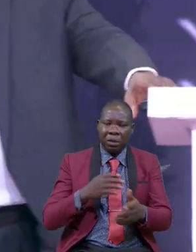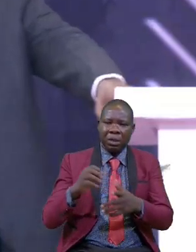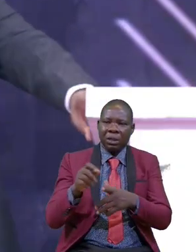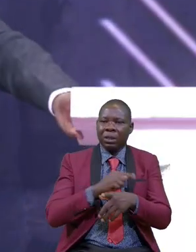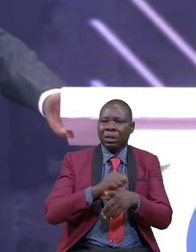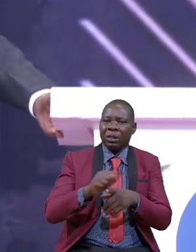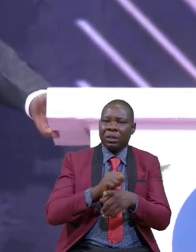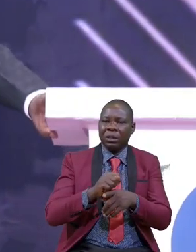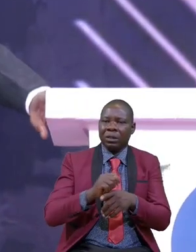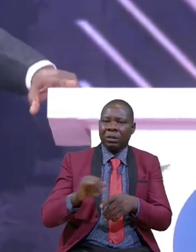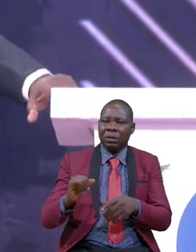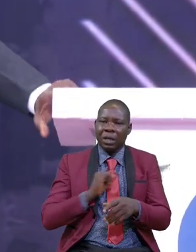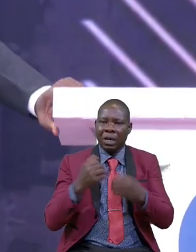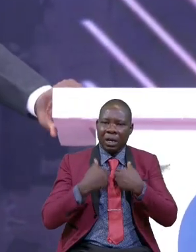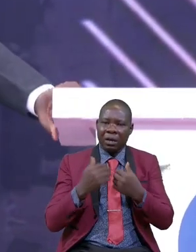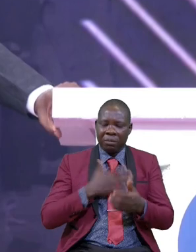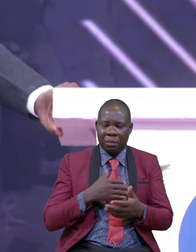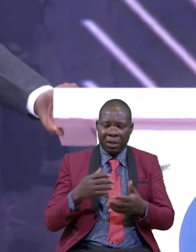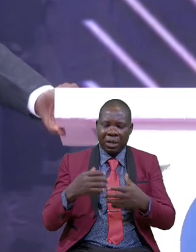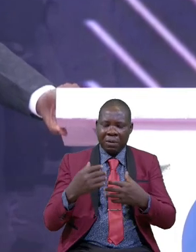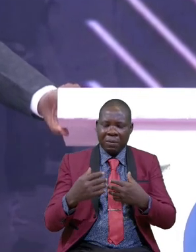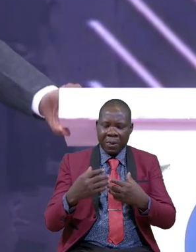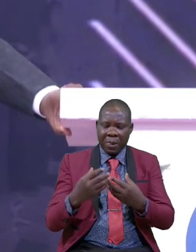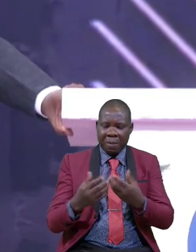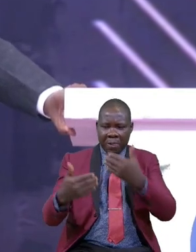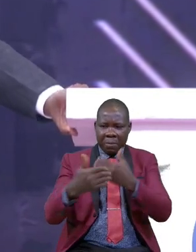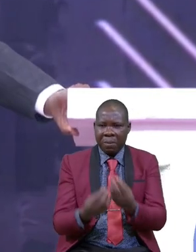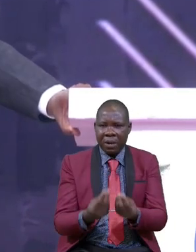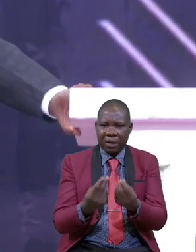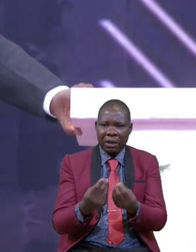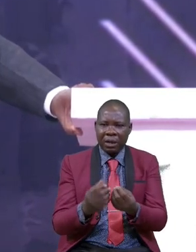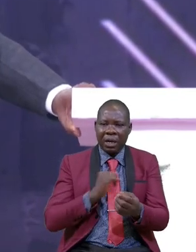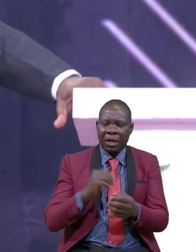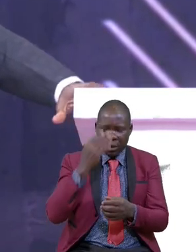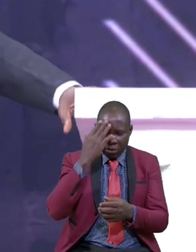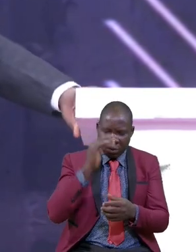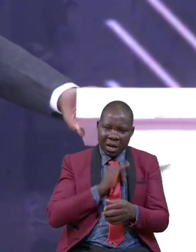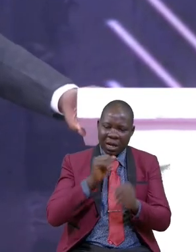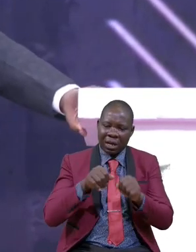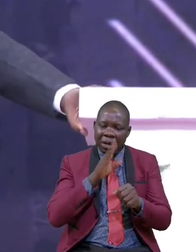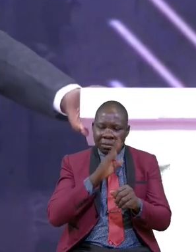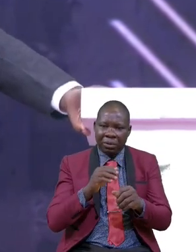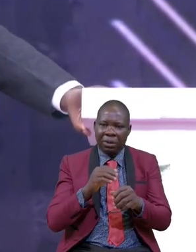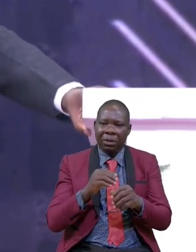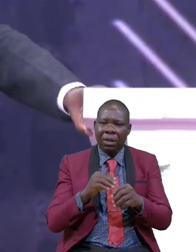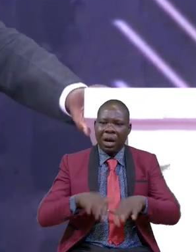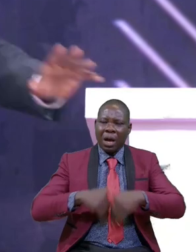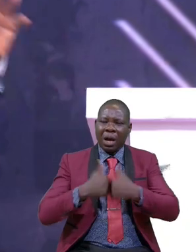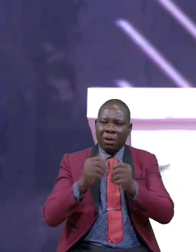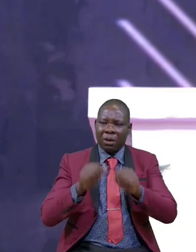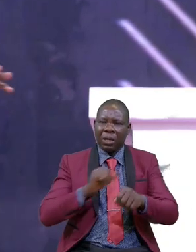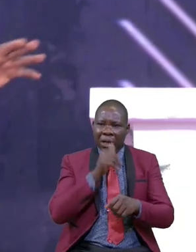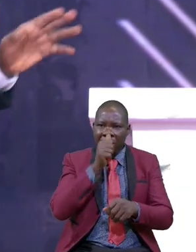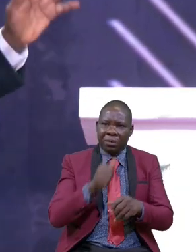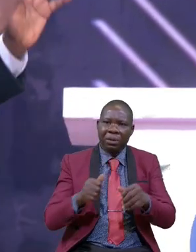so I shouldn't think I can be harmless to anyone. Yes, you can be oui, all tu peux